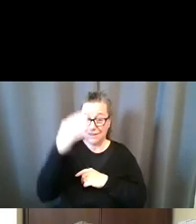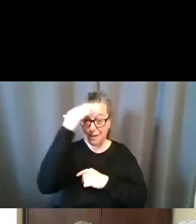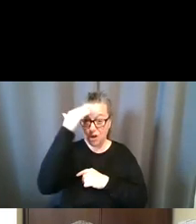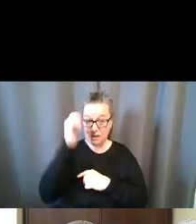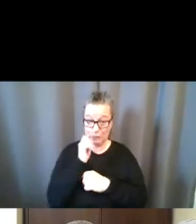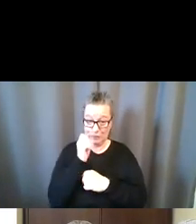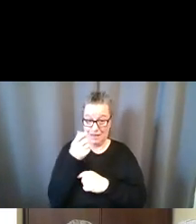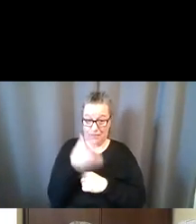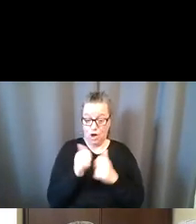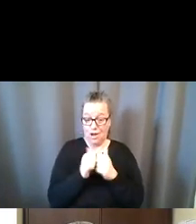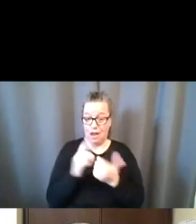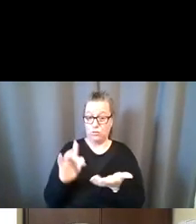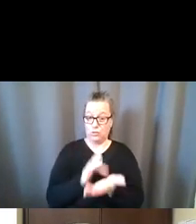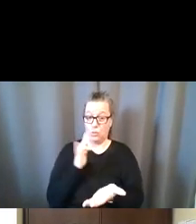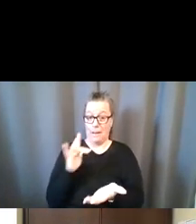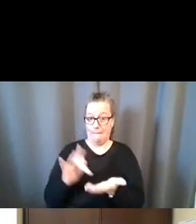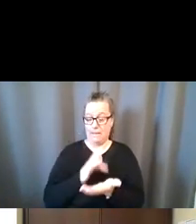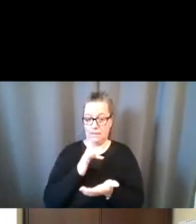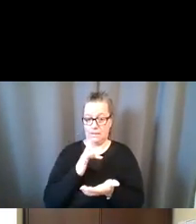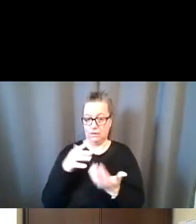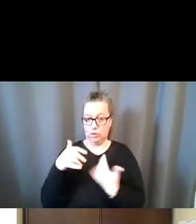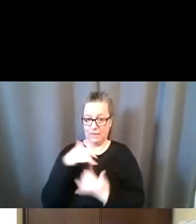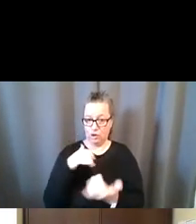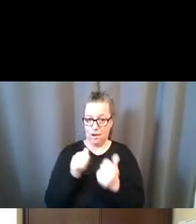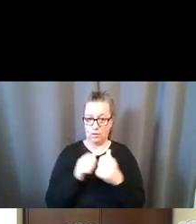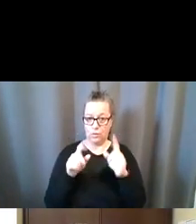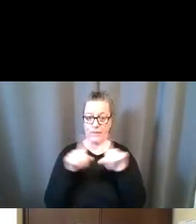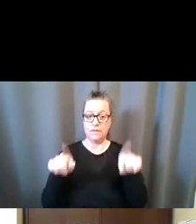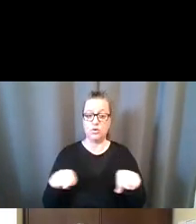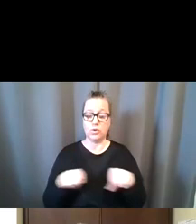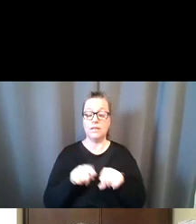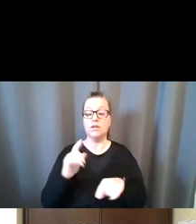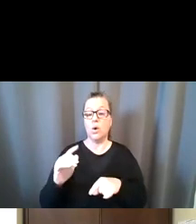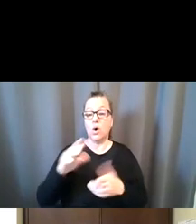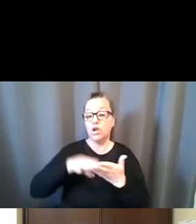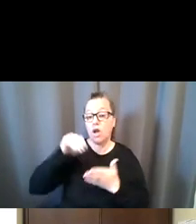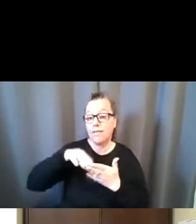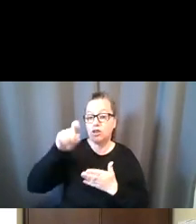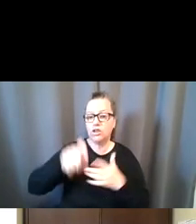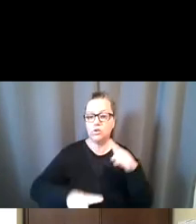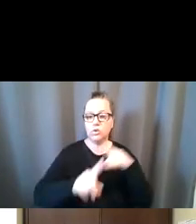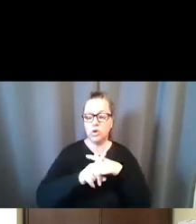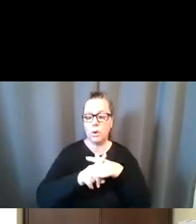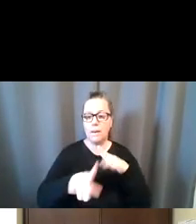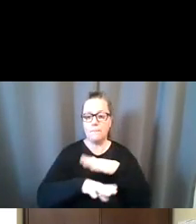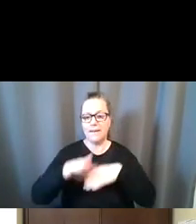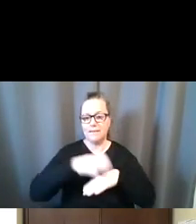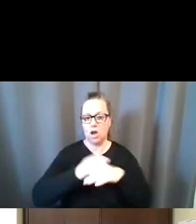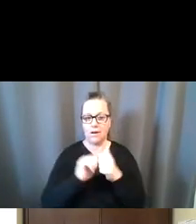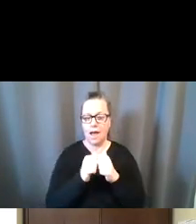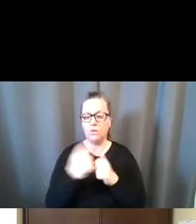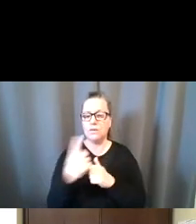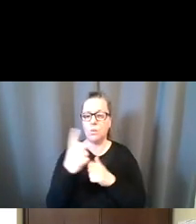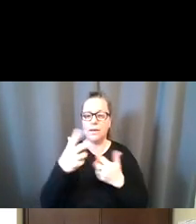on how to swipe and interact with that screen. So knowledge needs to show up based on how somebody's going to interact with the